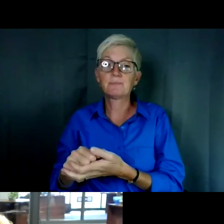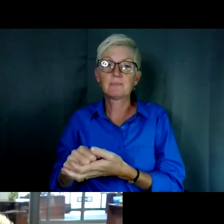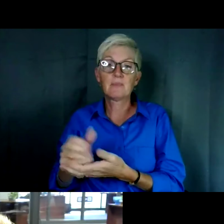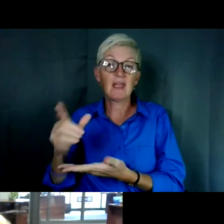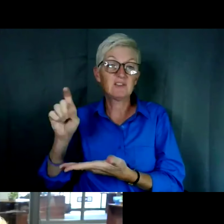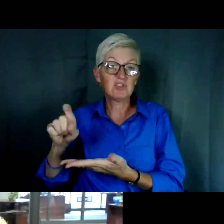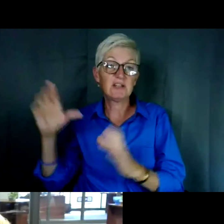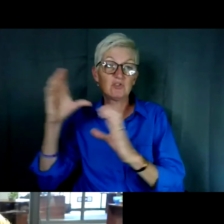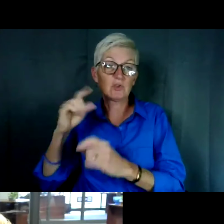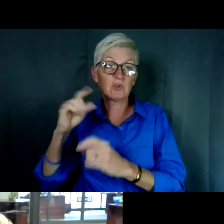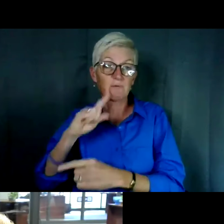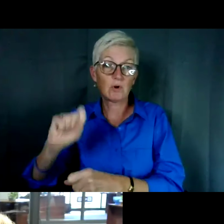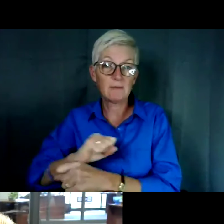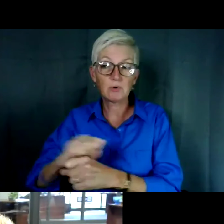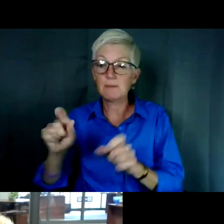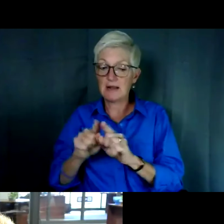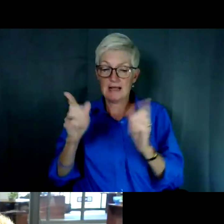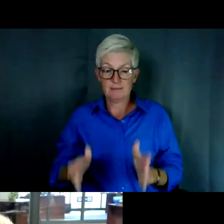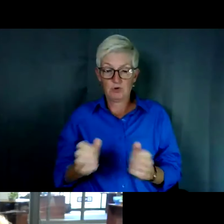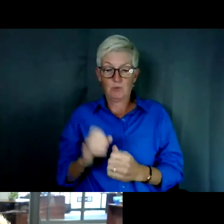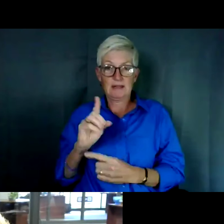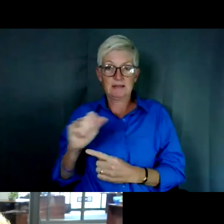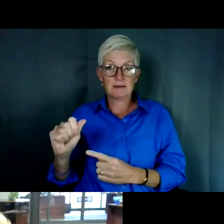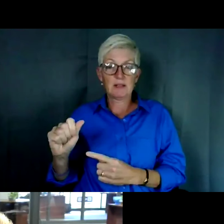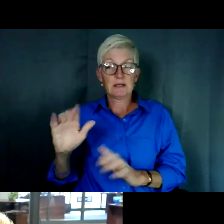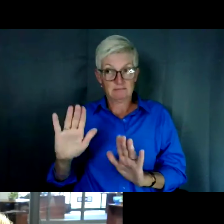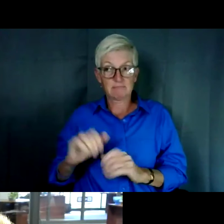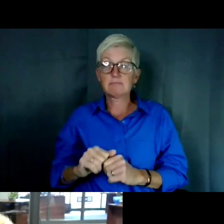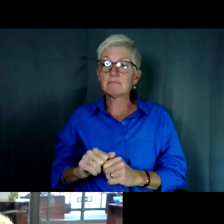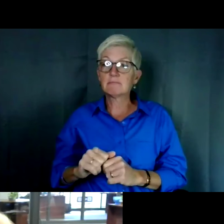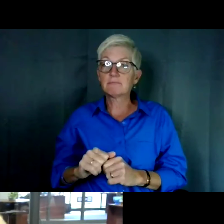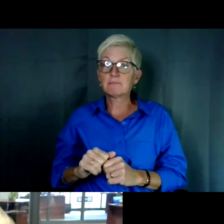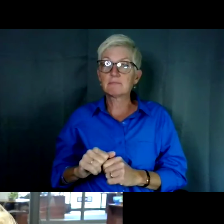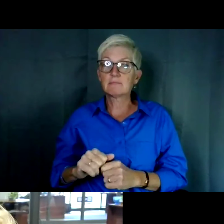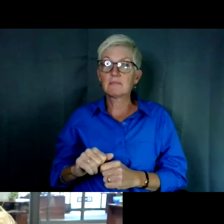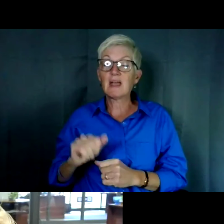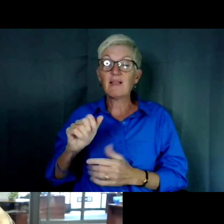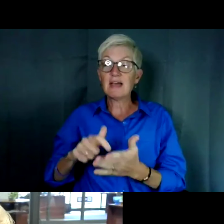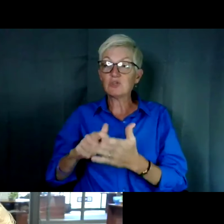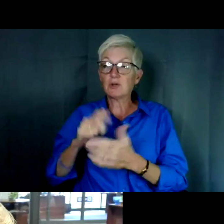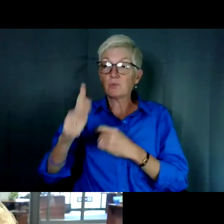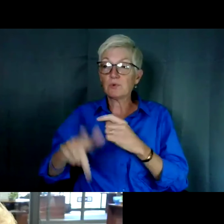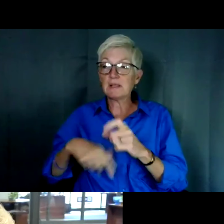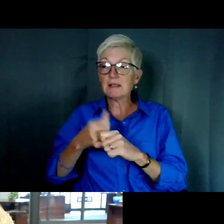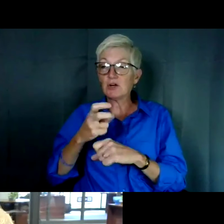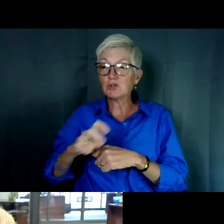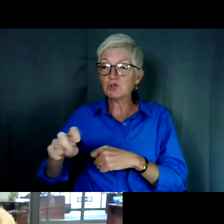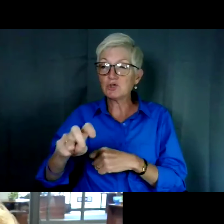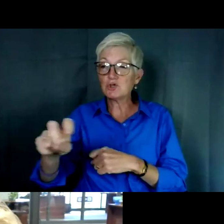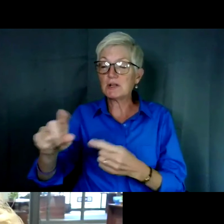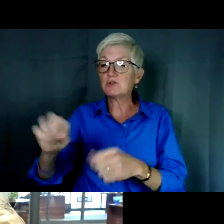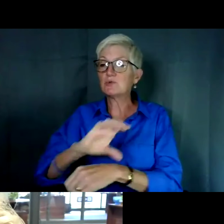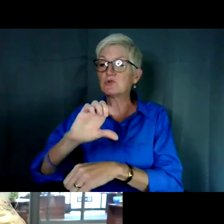employment. Now, as someone with a disability, her 3 year journey led her to a Chicago-based social